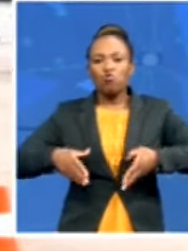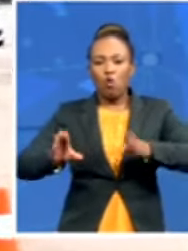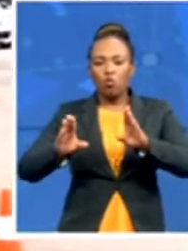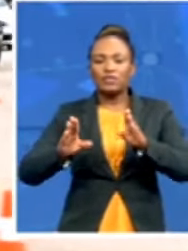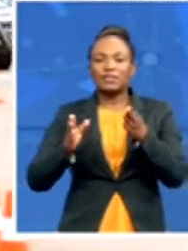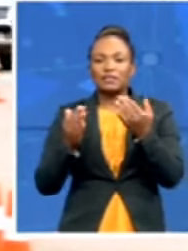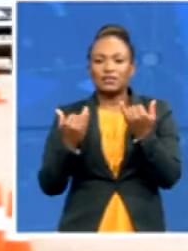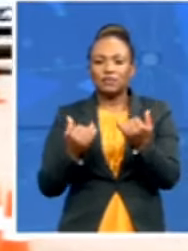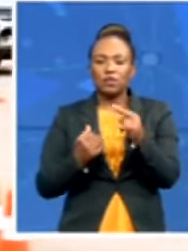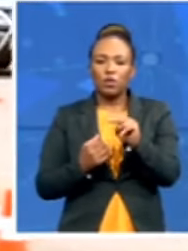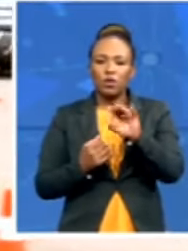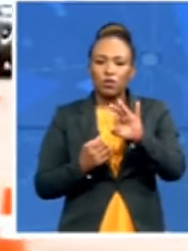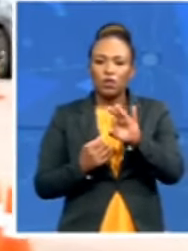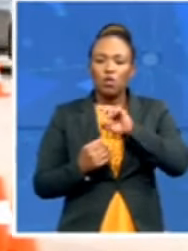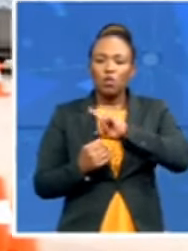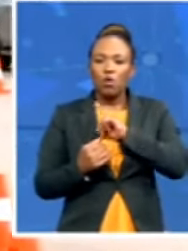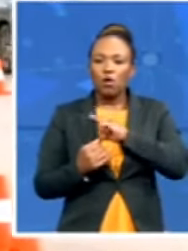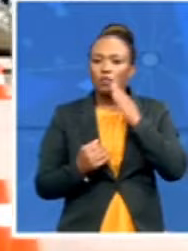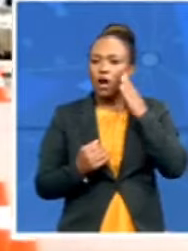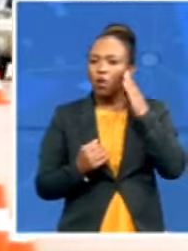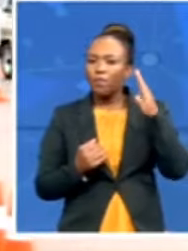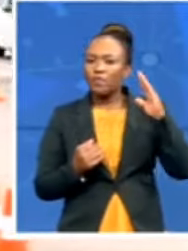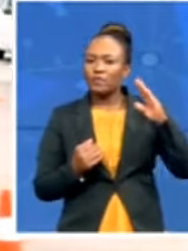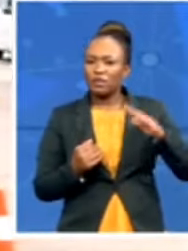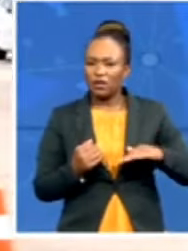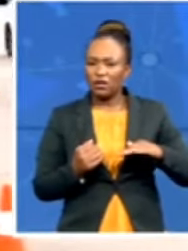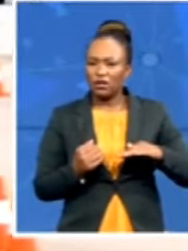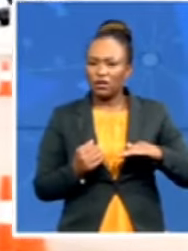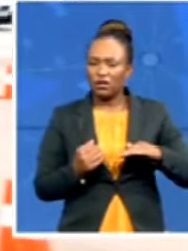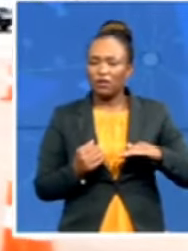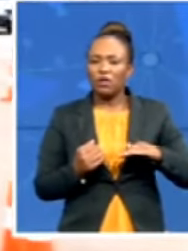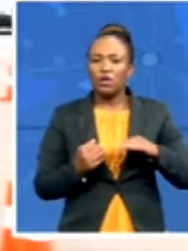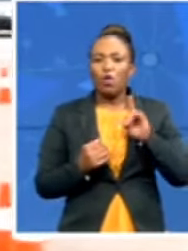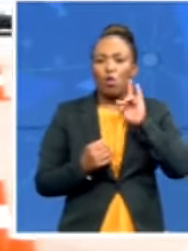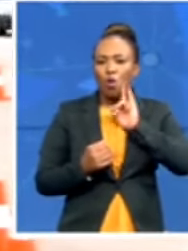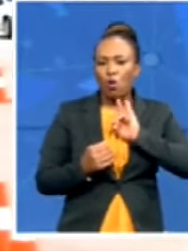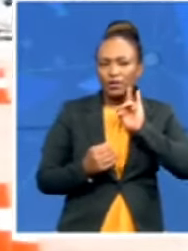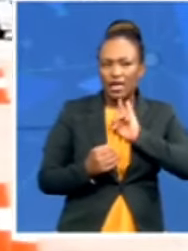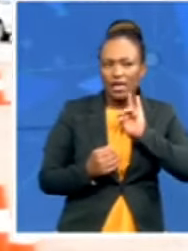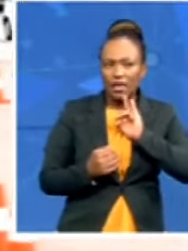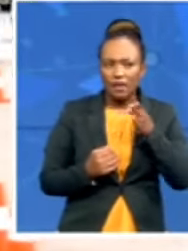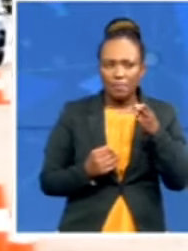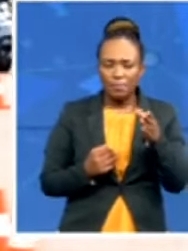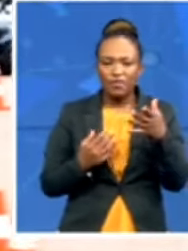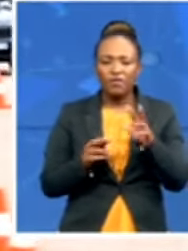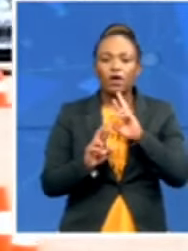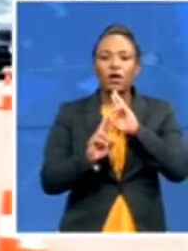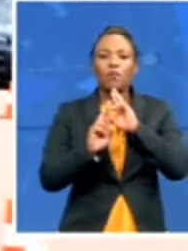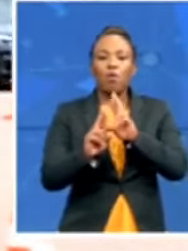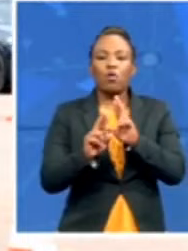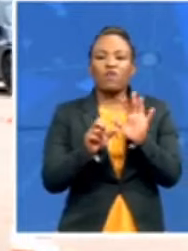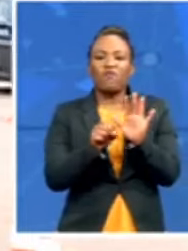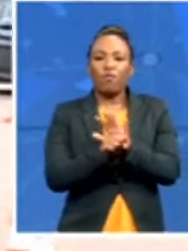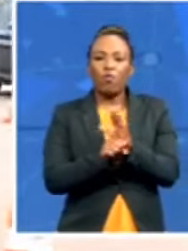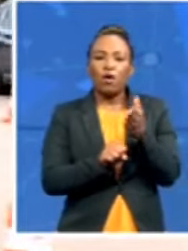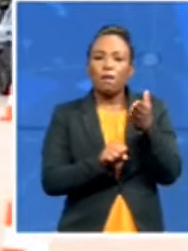accommodation outlets and hotels, saying that they've reported full occupancy at their facilities.